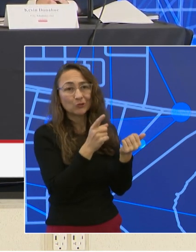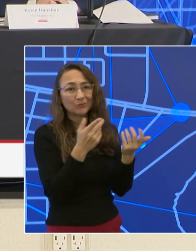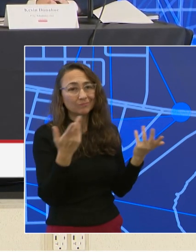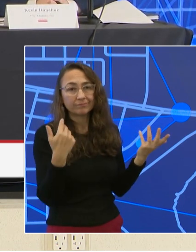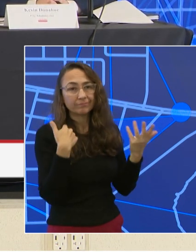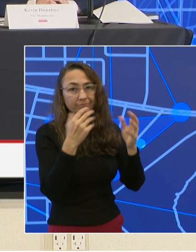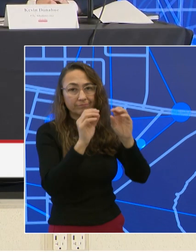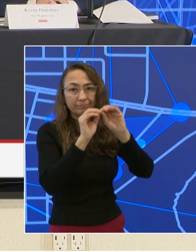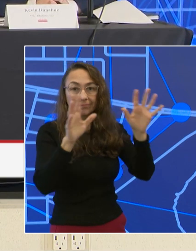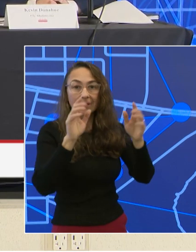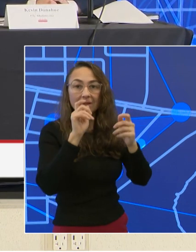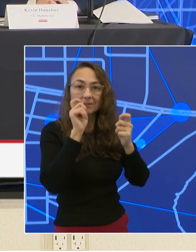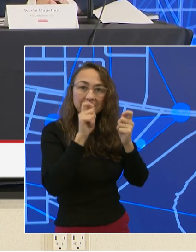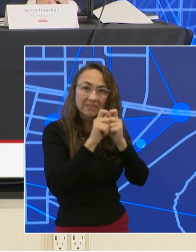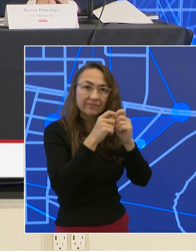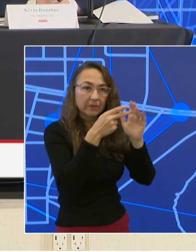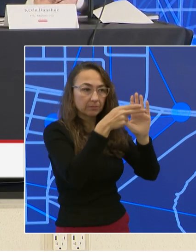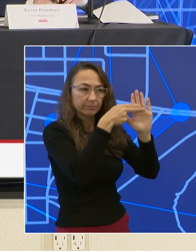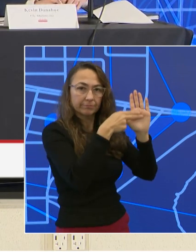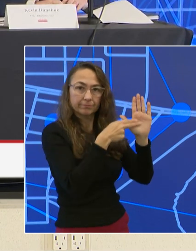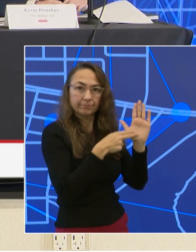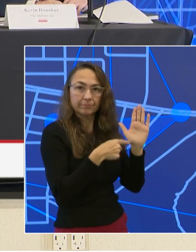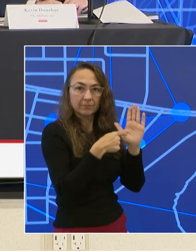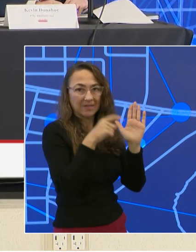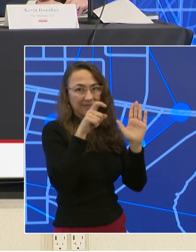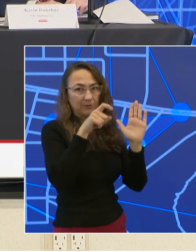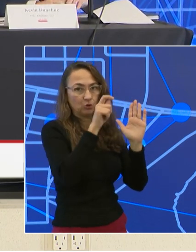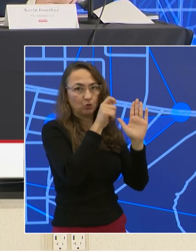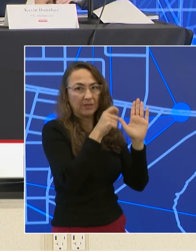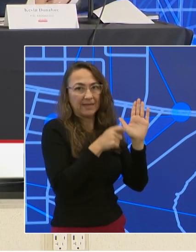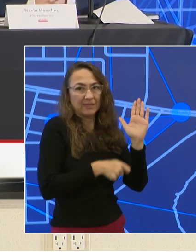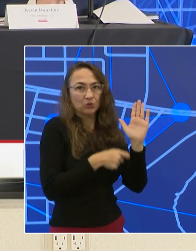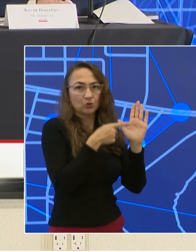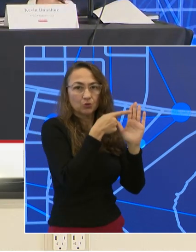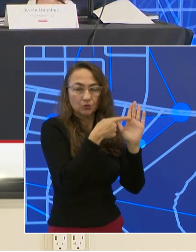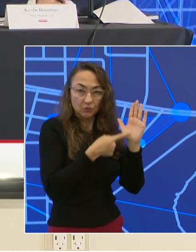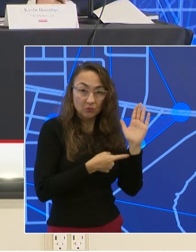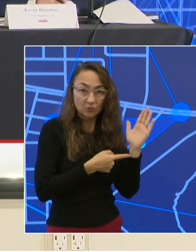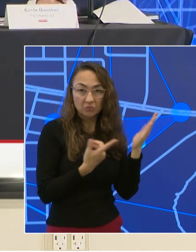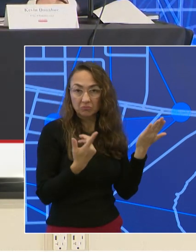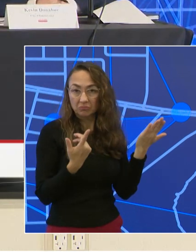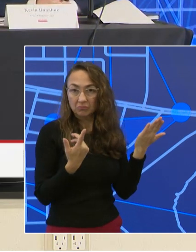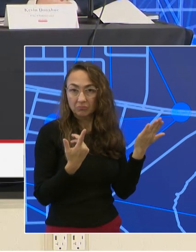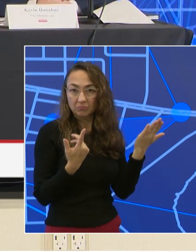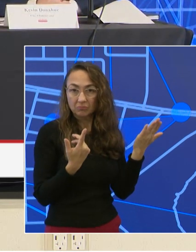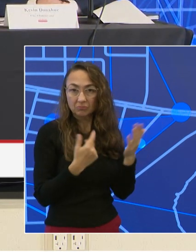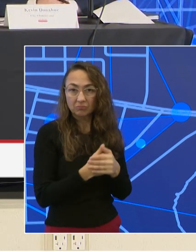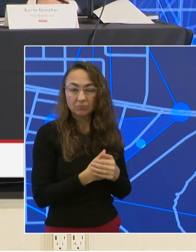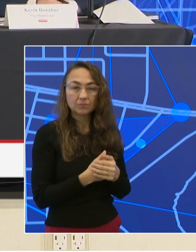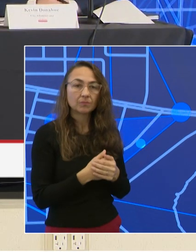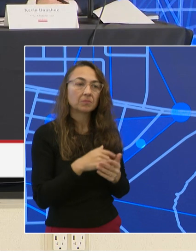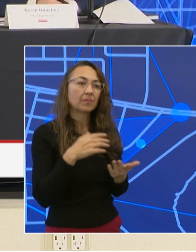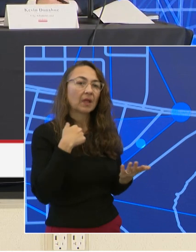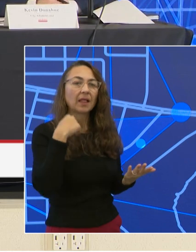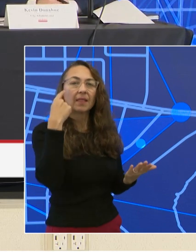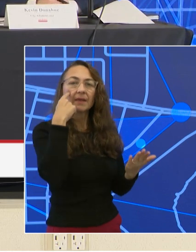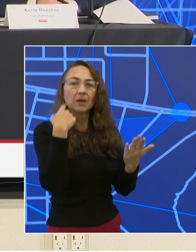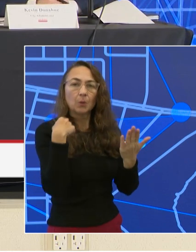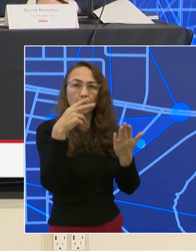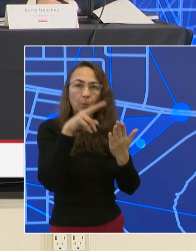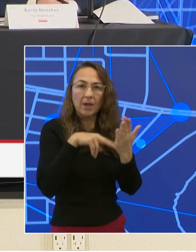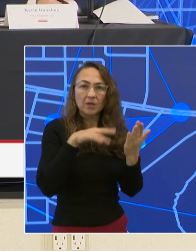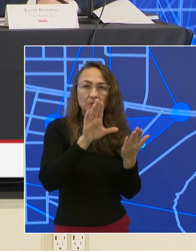we think need to be changed. We don't think at a time. I think I read in your paper, or